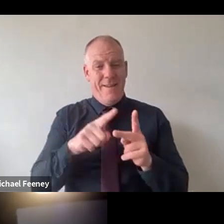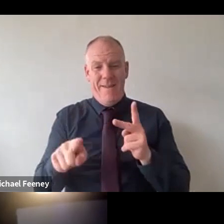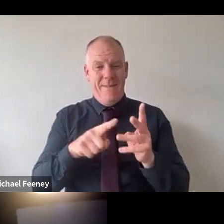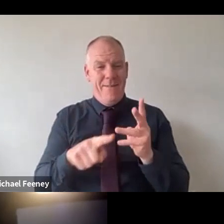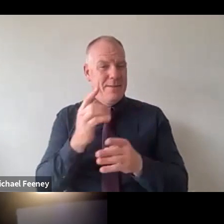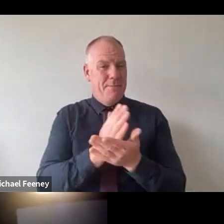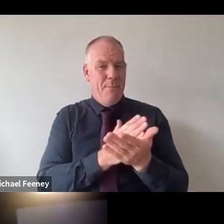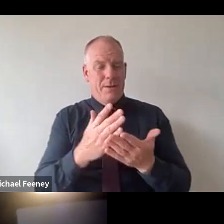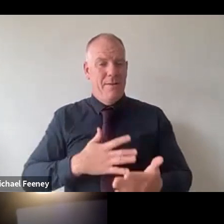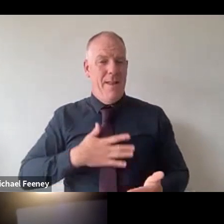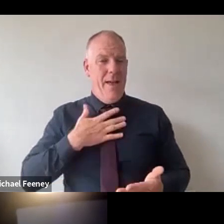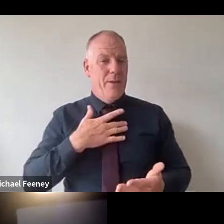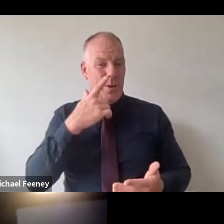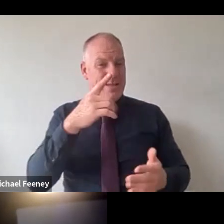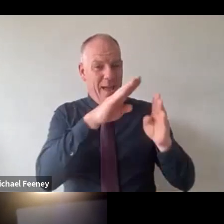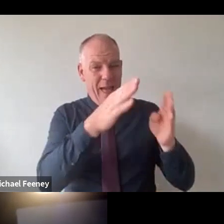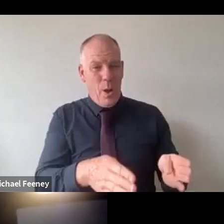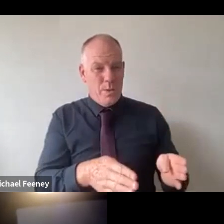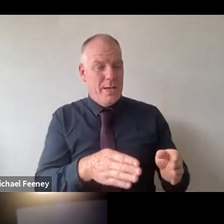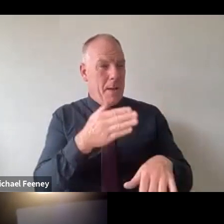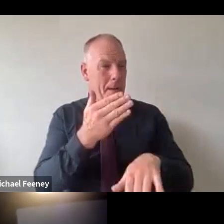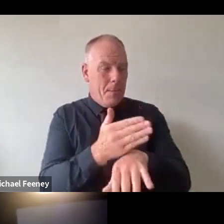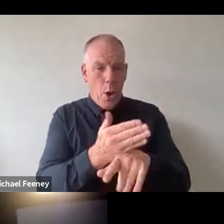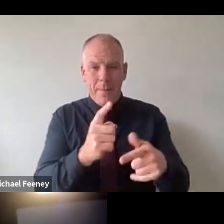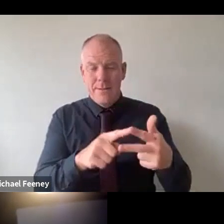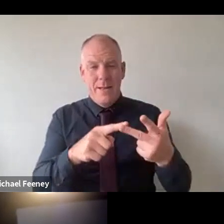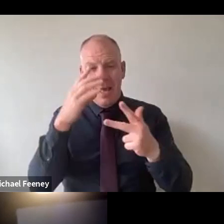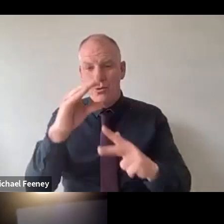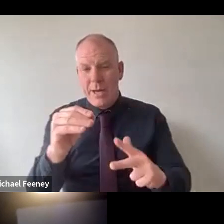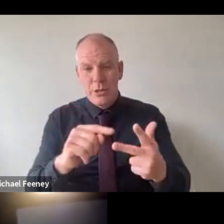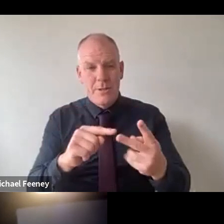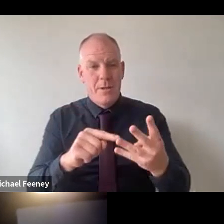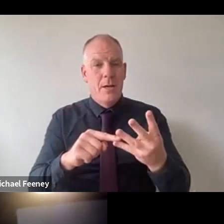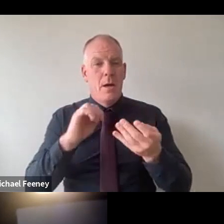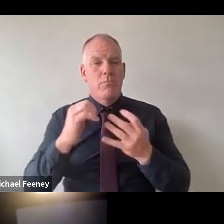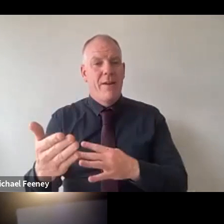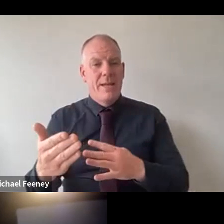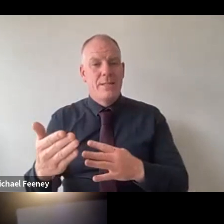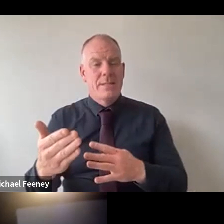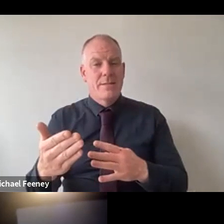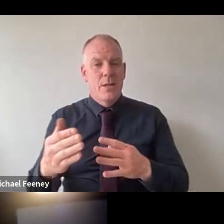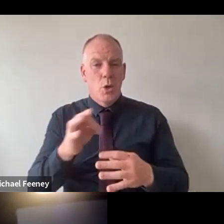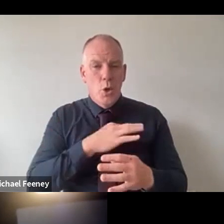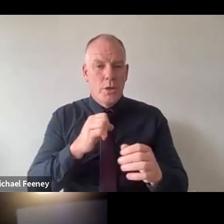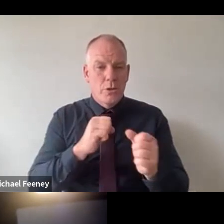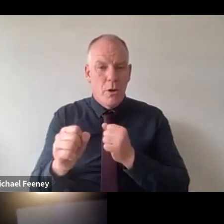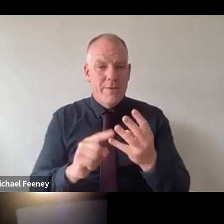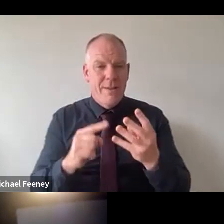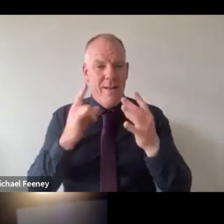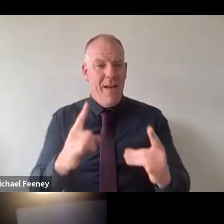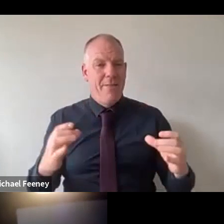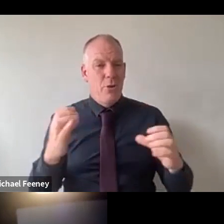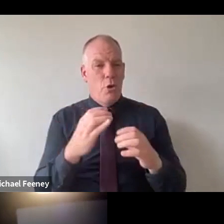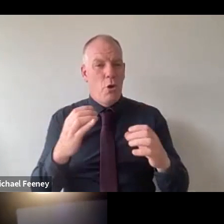see cases in the field of housing, employment, education, the provision of goods and services, healthcare, the